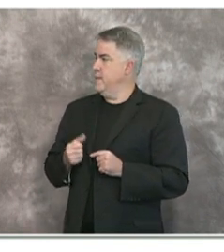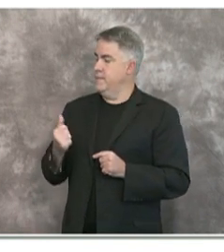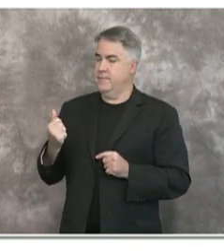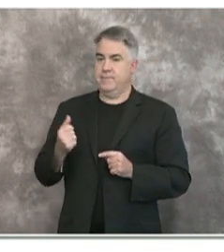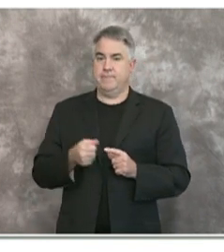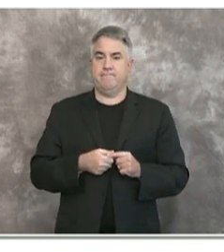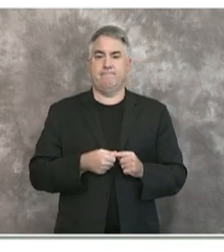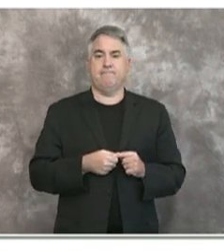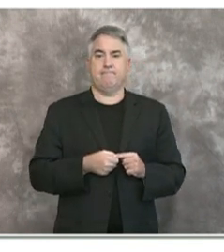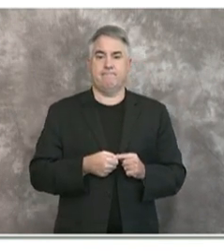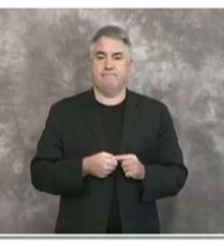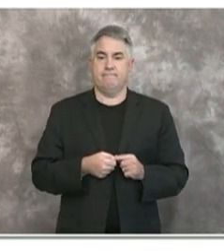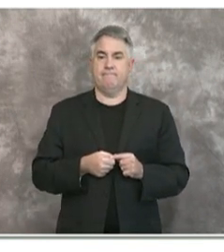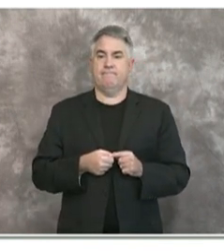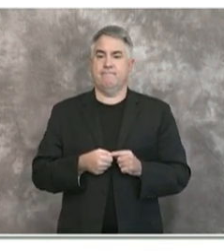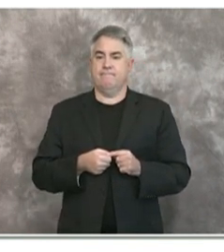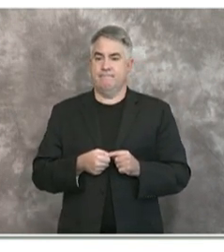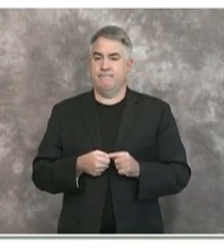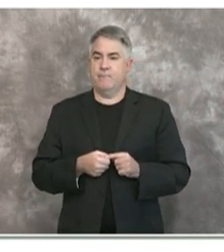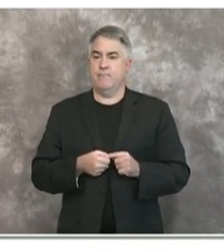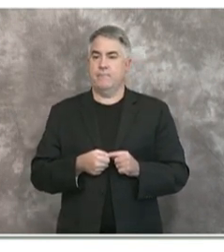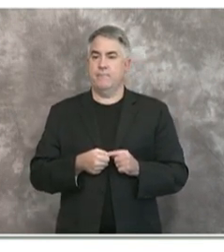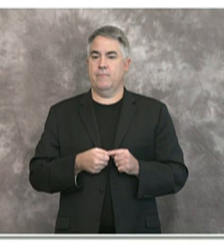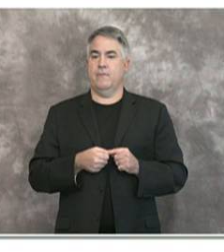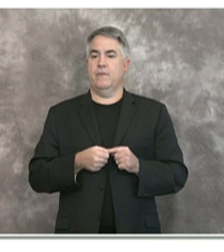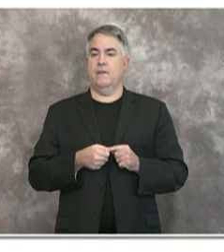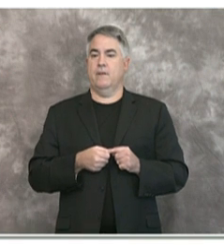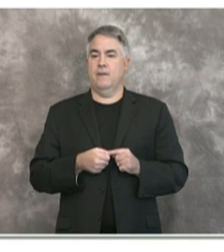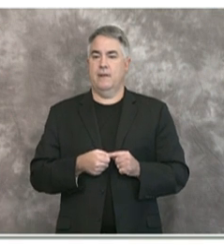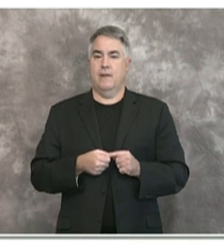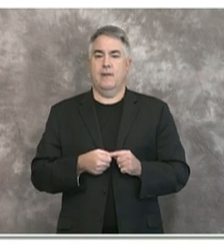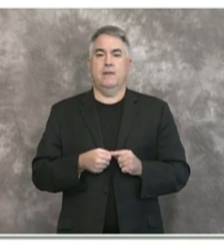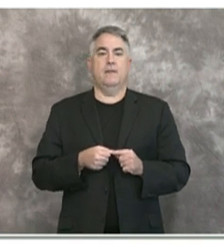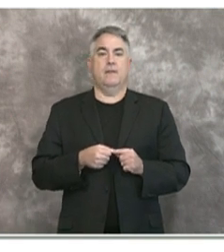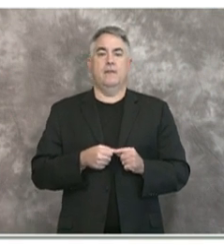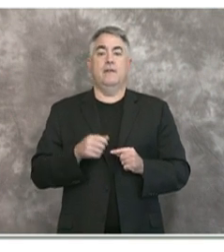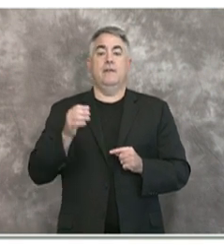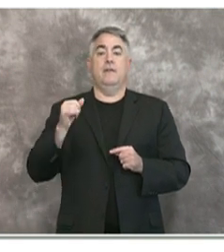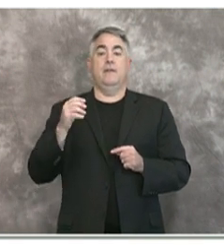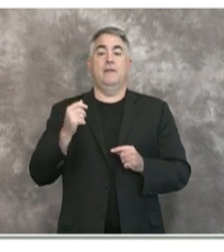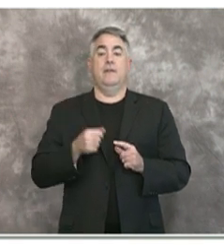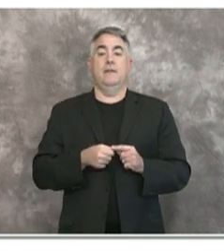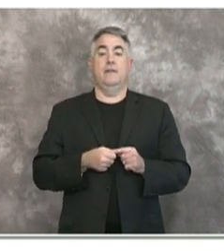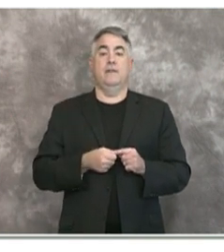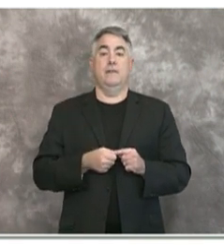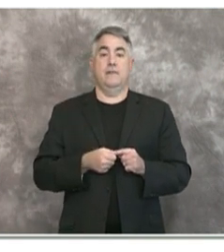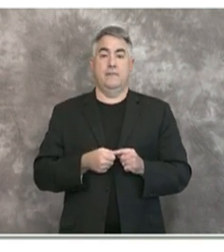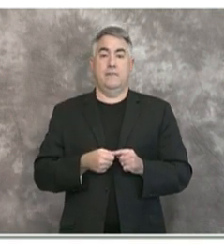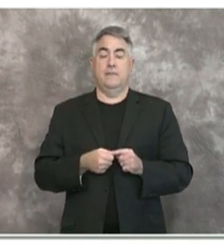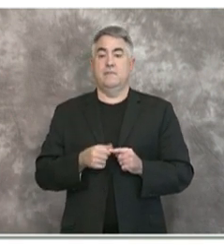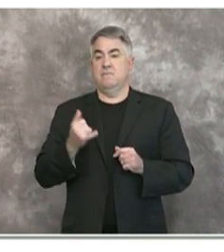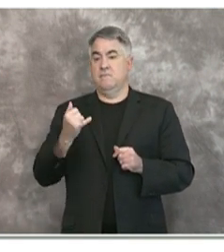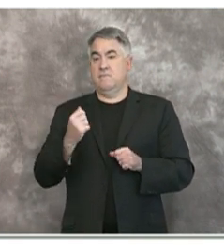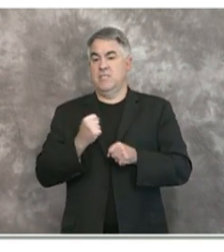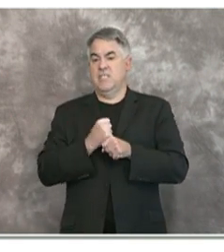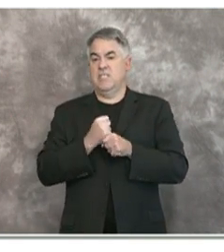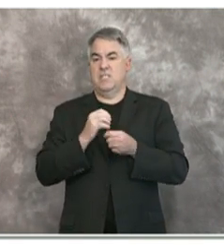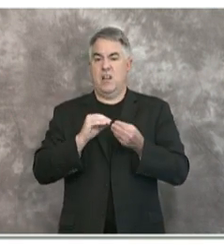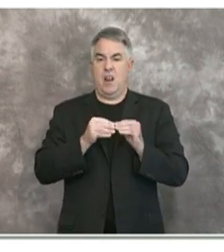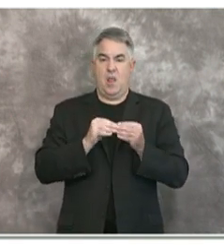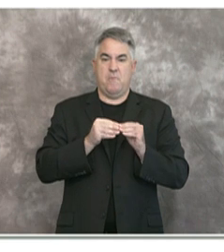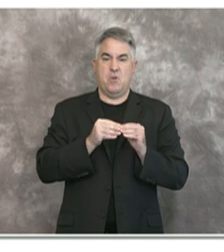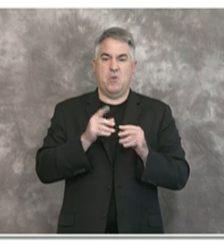conditions, which represents 96% of the total number of deaths, and 8 currently have no underlying